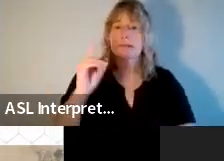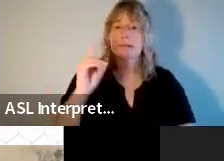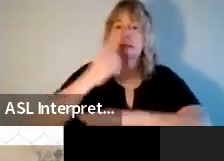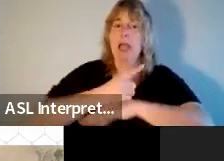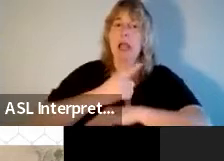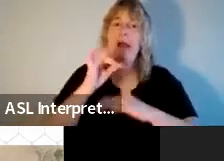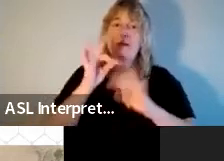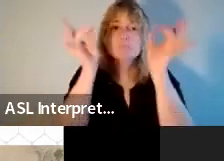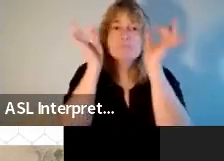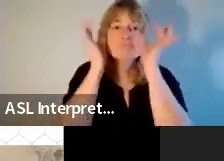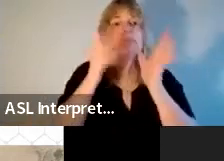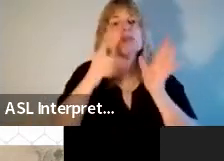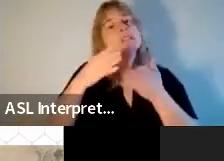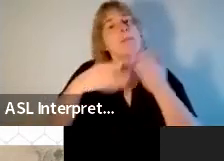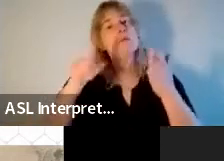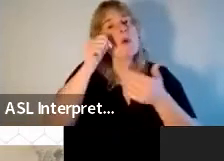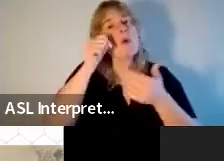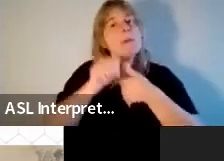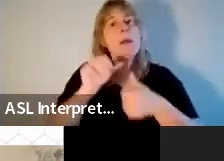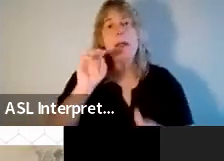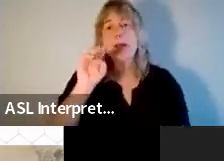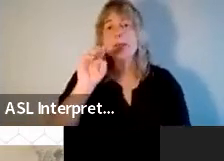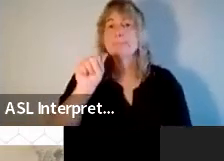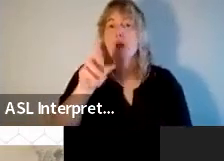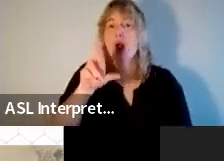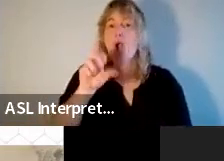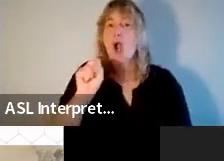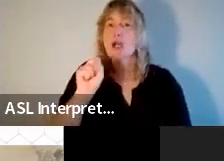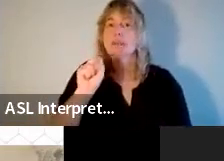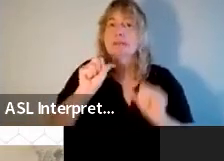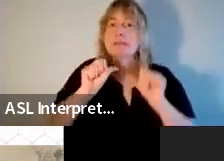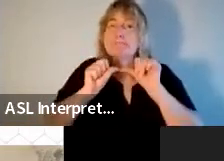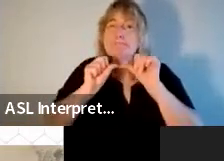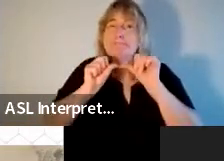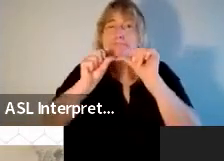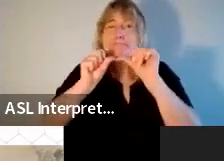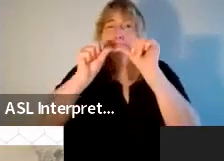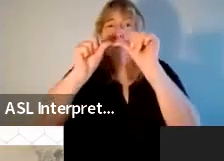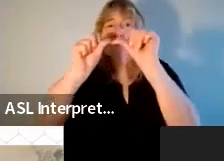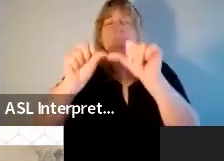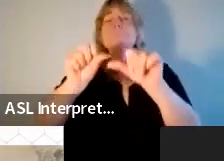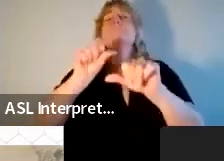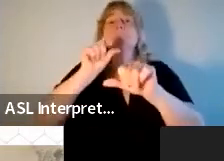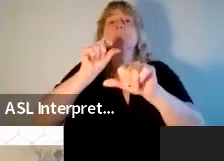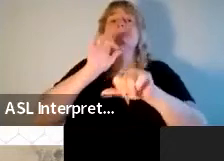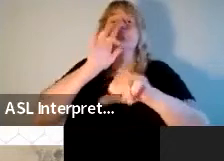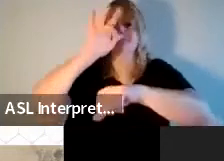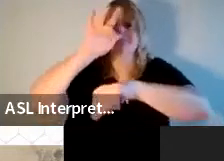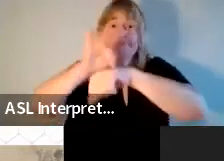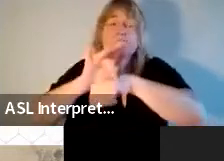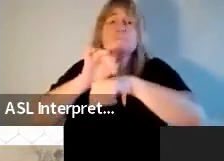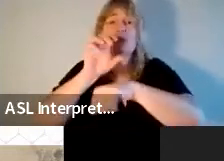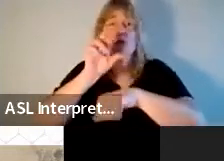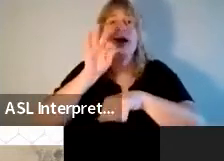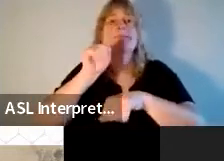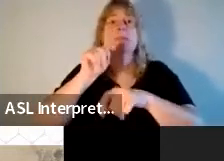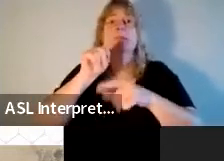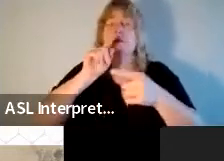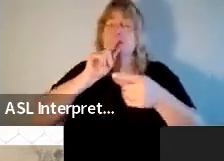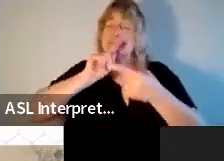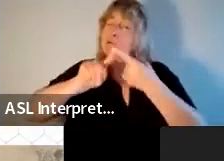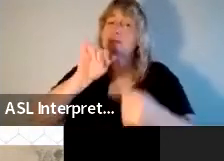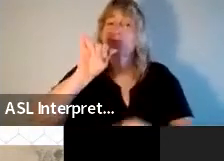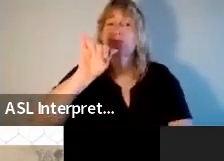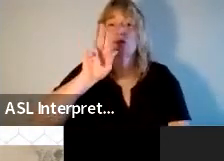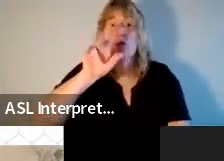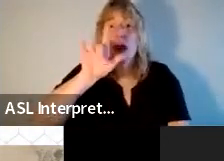Mars Perseverance lander craft that went in July of 2020, where the descent and landing onto the